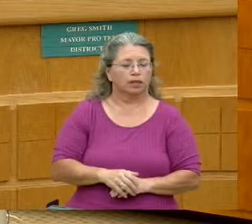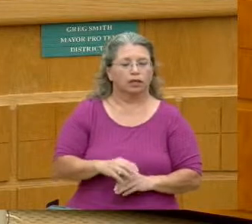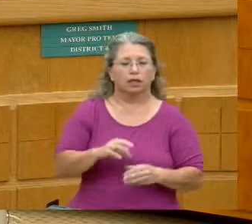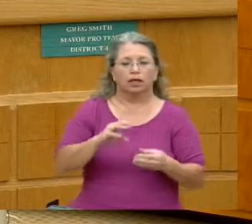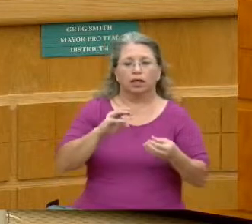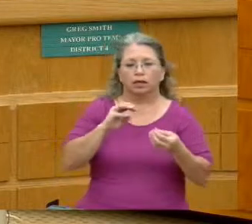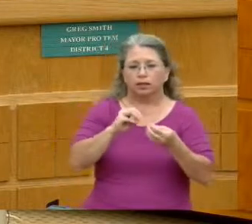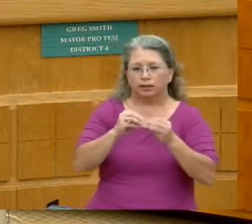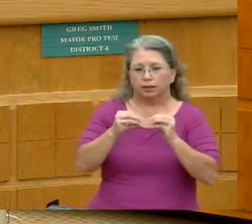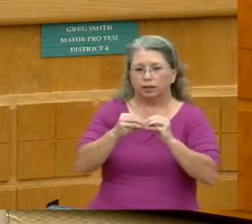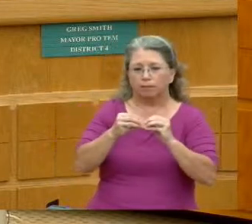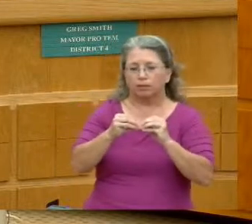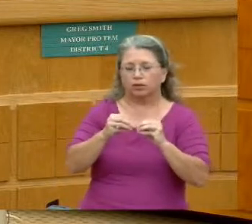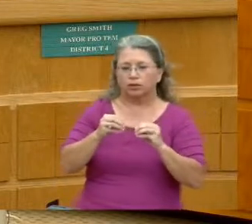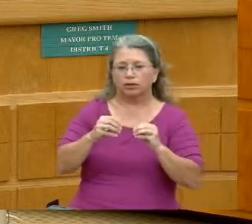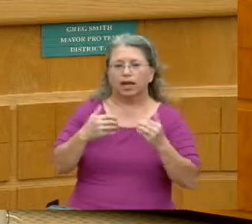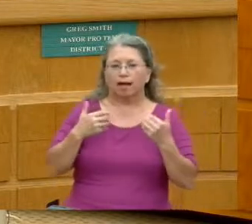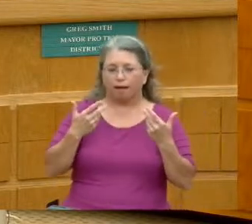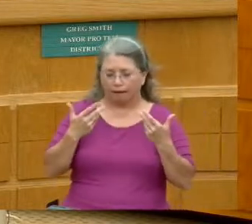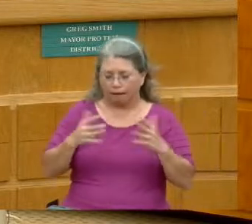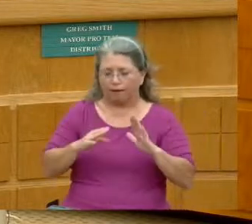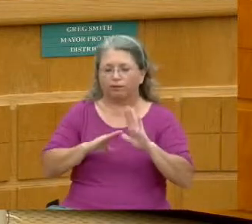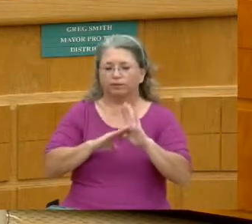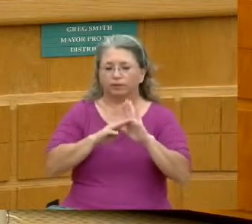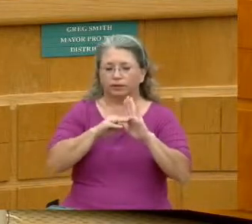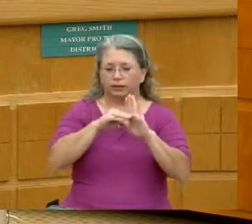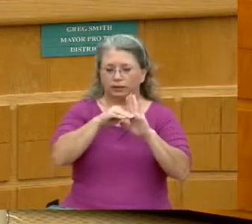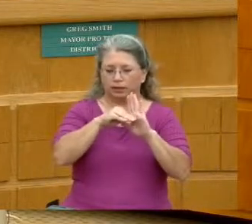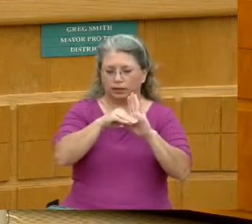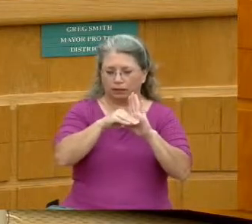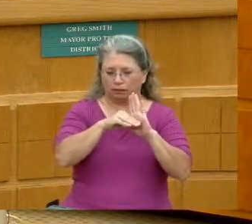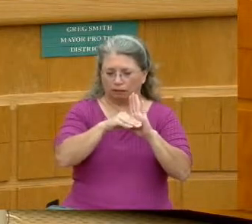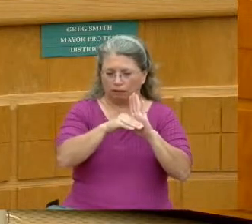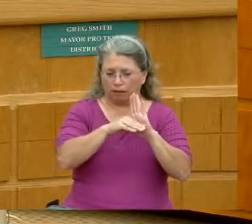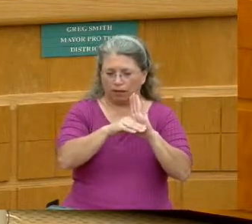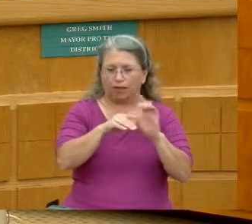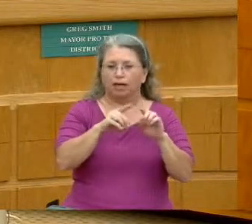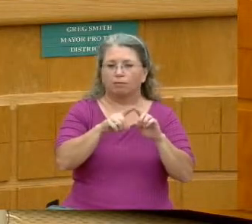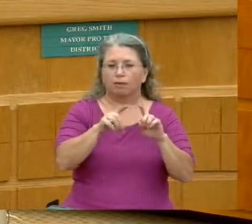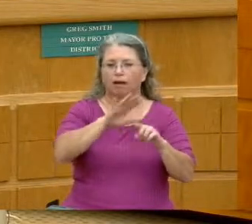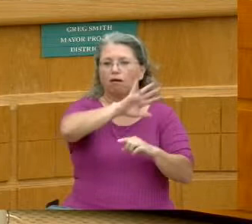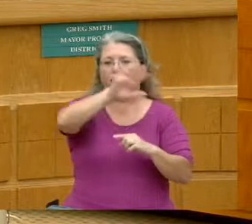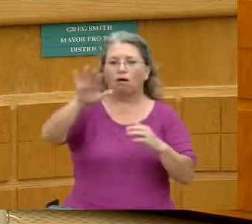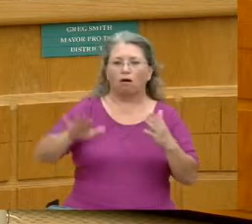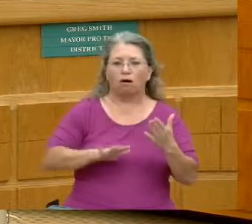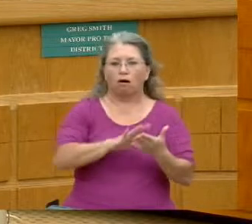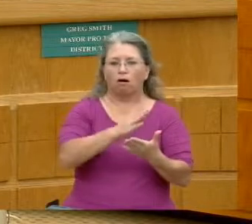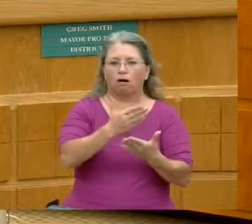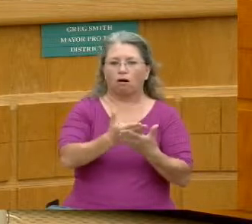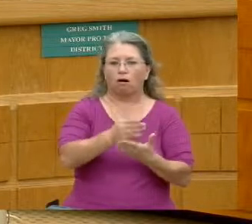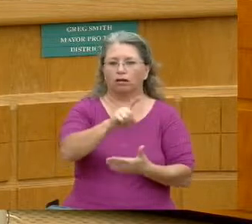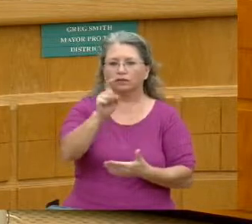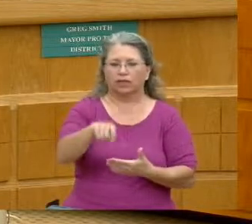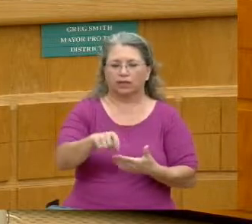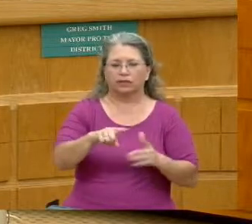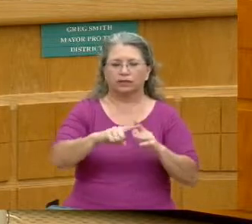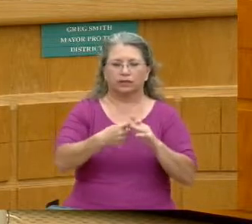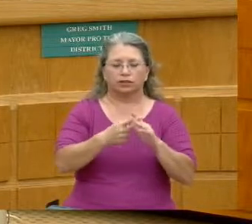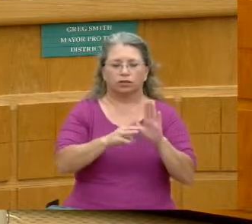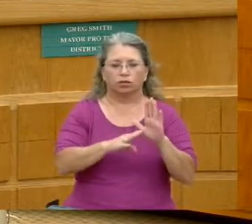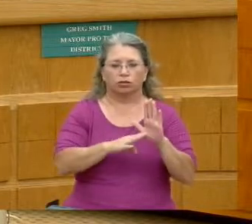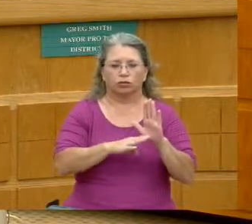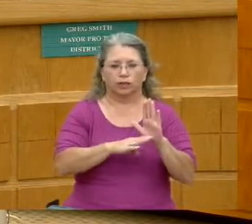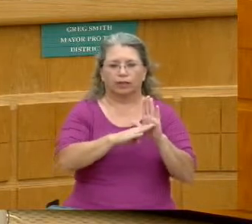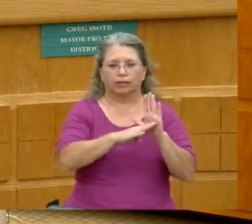declined since last week, but they're starting to increase again over all of Texas. And I think the important thing to focus on this slide is